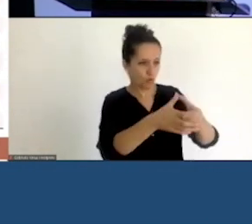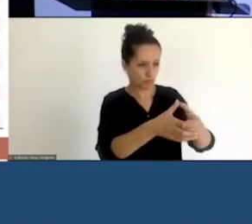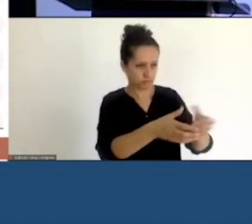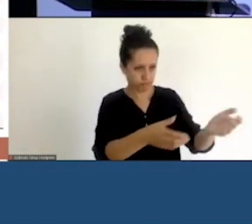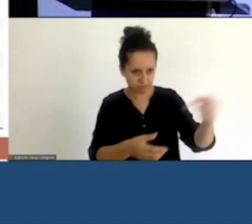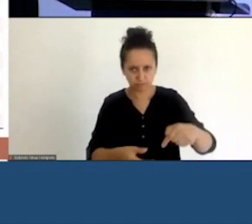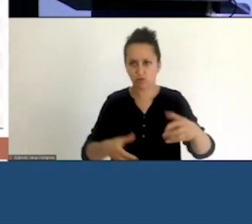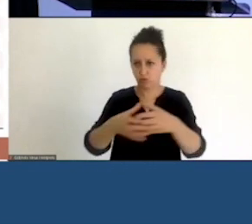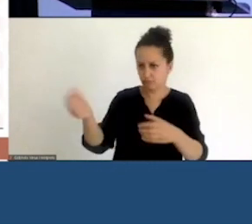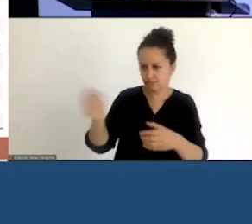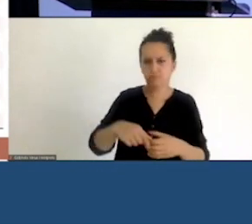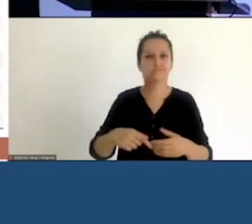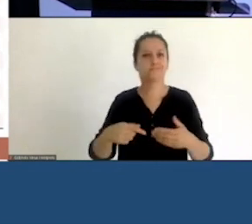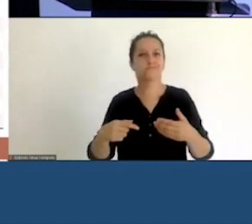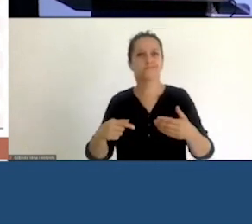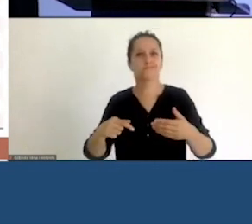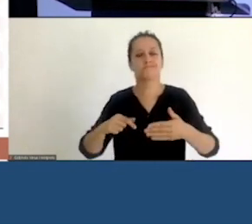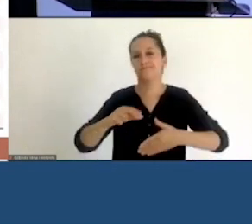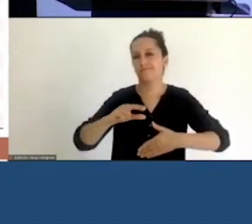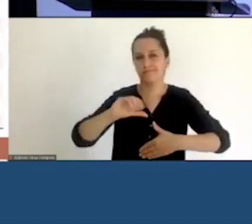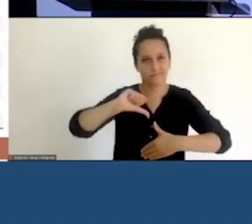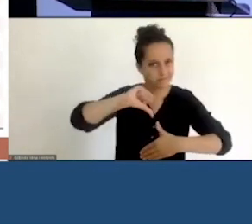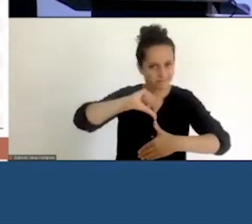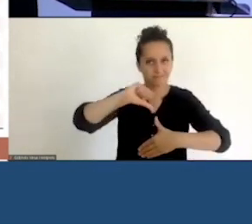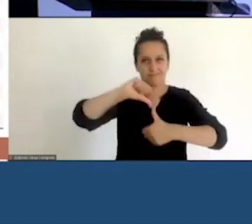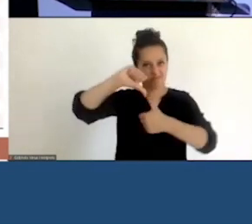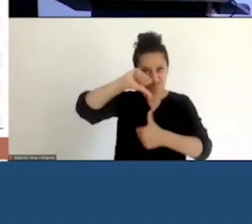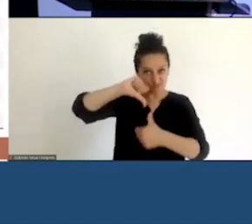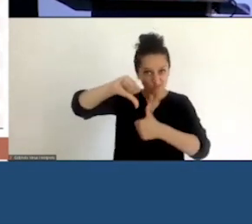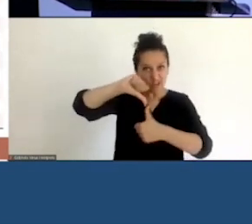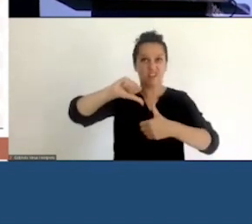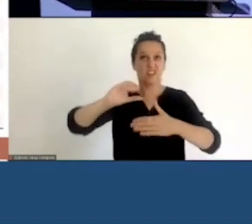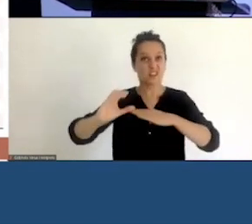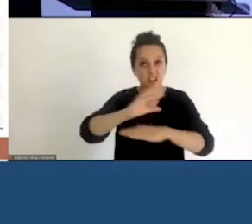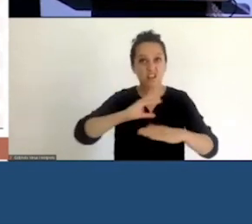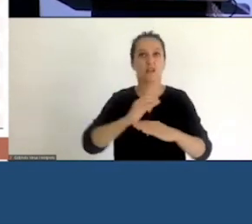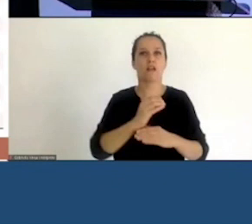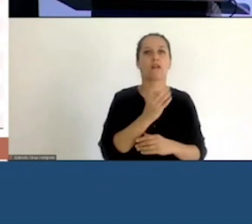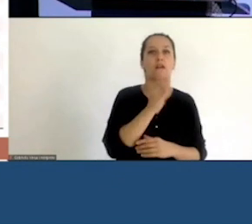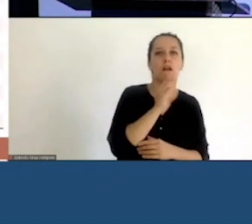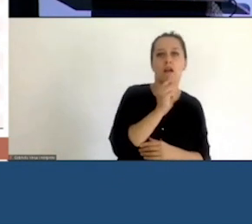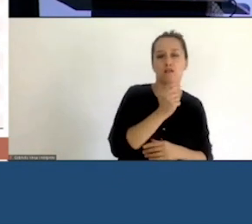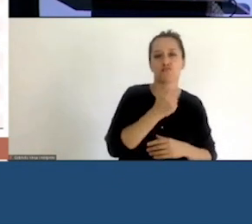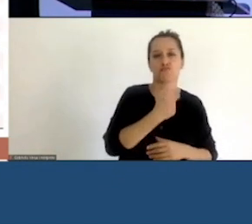of groups of regions: Central America, the Caribbean, Spanish-speaking Caribbean, English-speaking Caribbean.